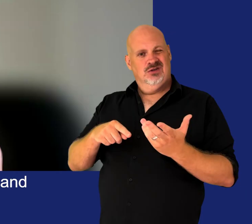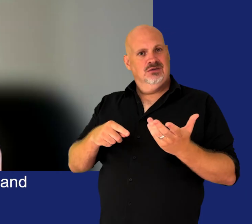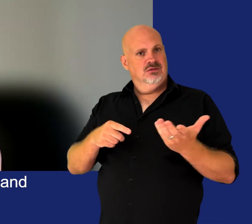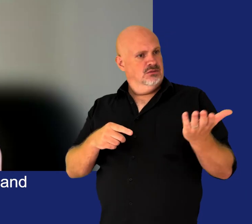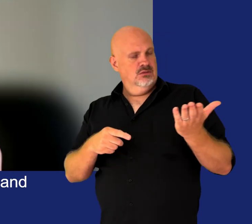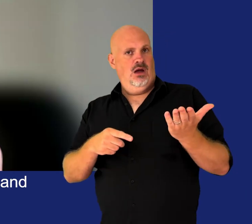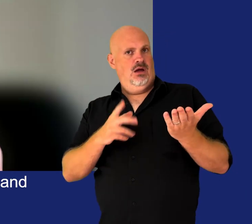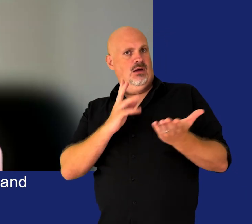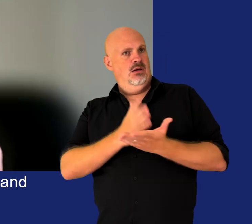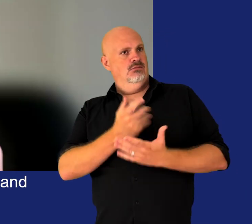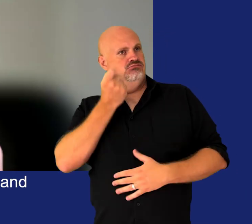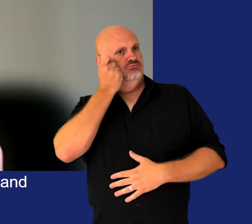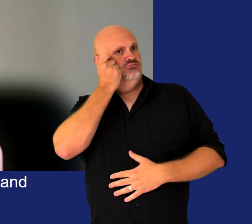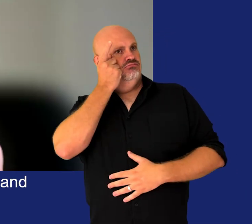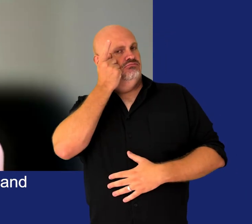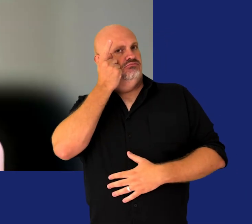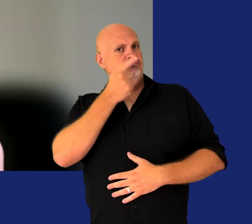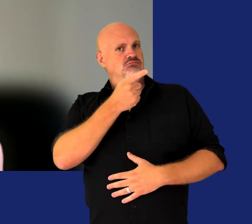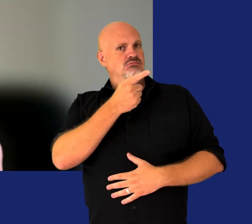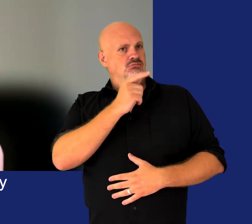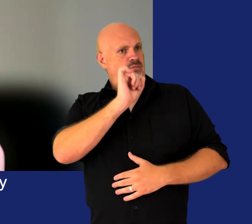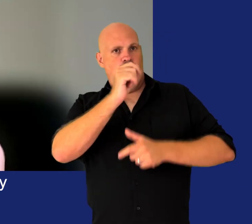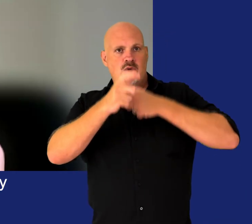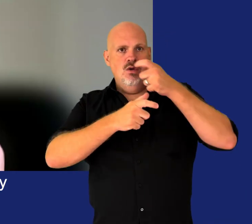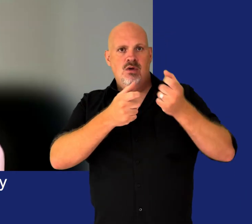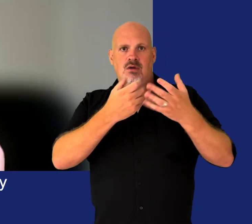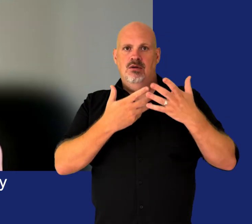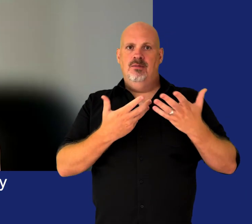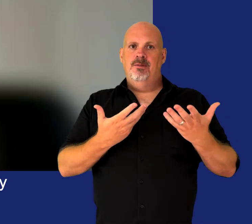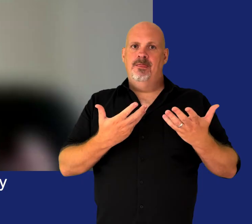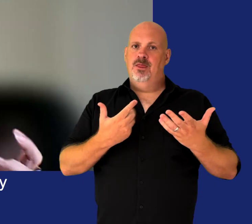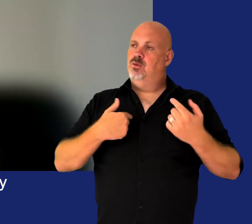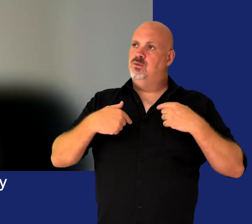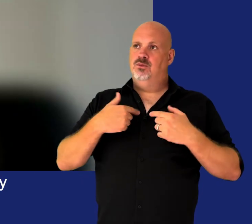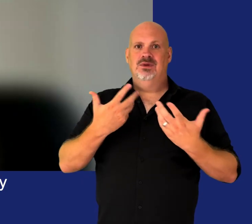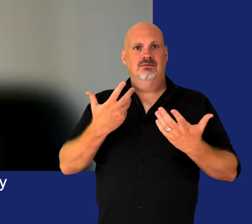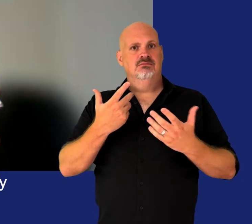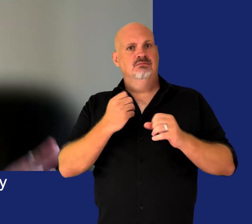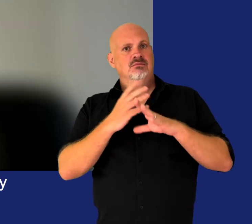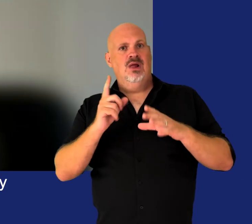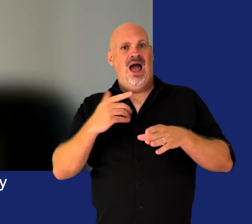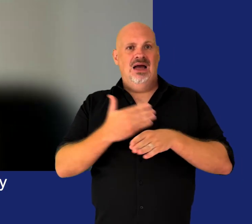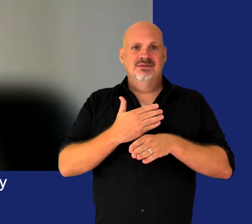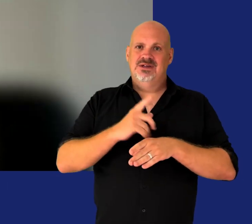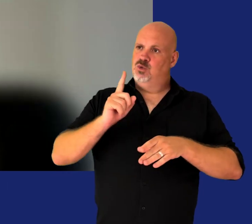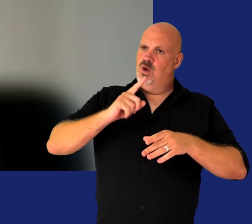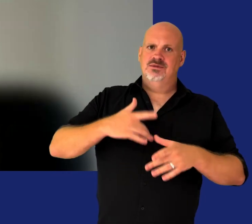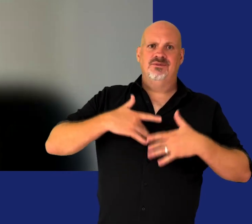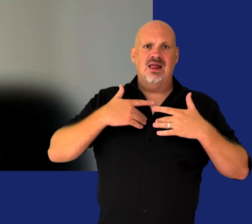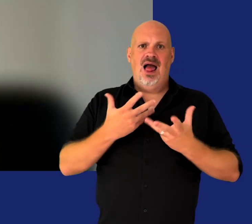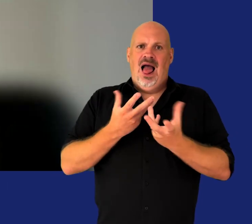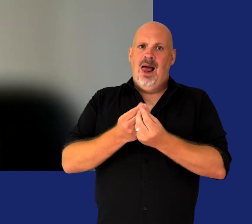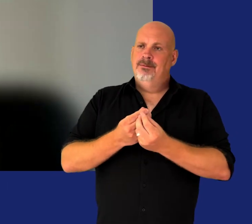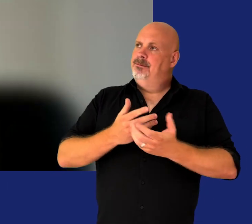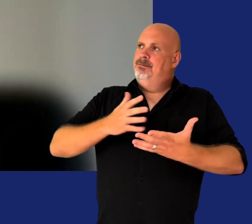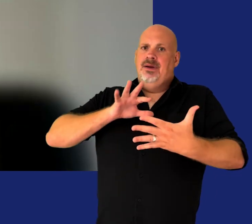research and really kind of bring it to life for us. We've heard what can make activity feel supportive and inclusive, about what